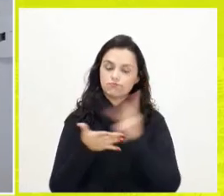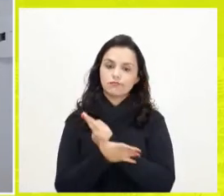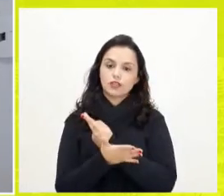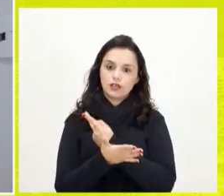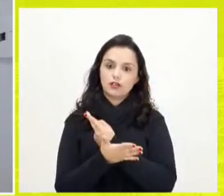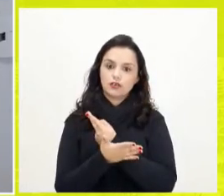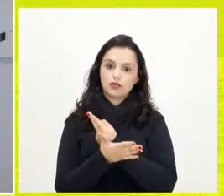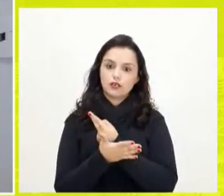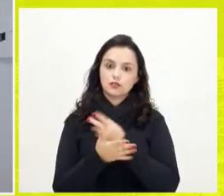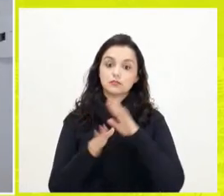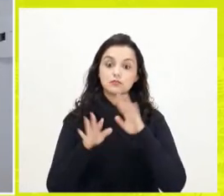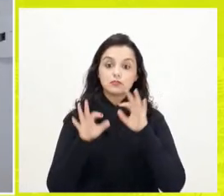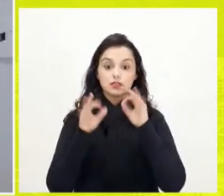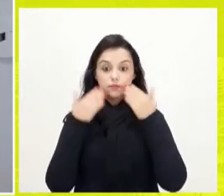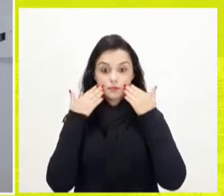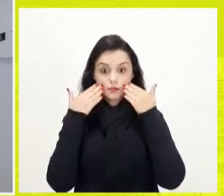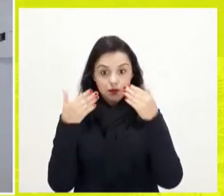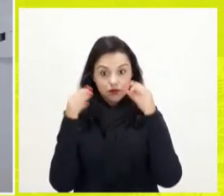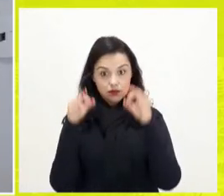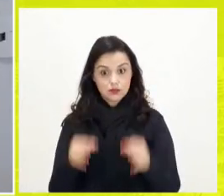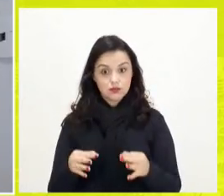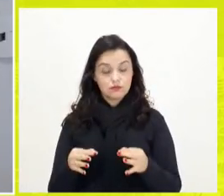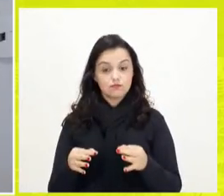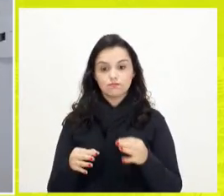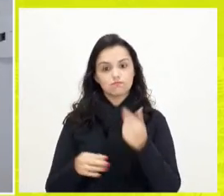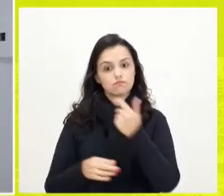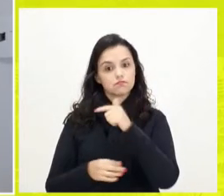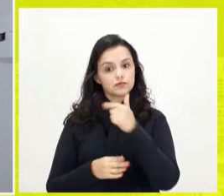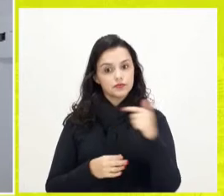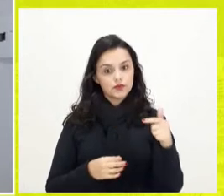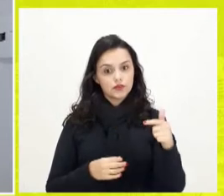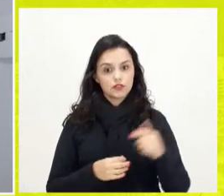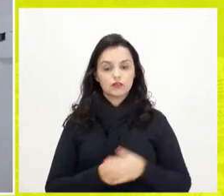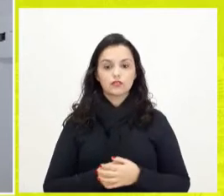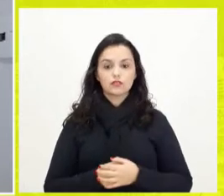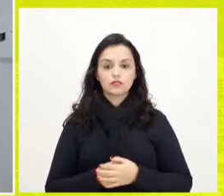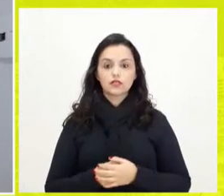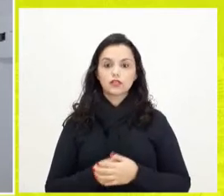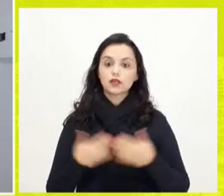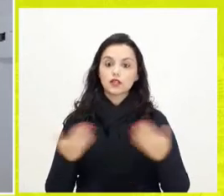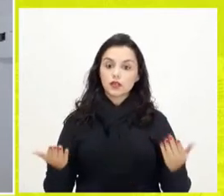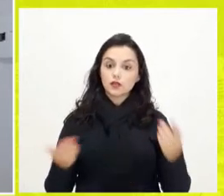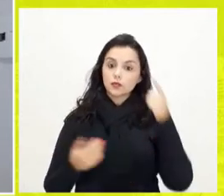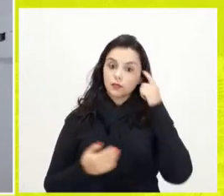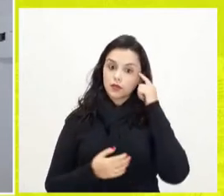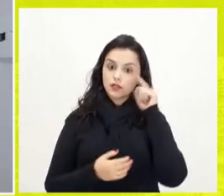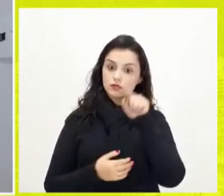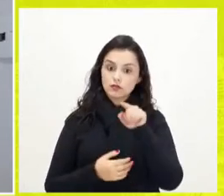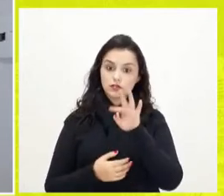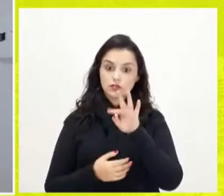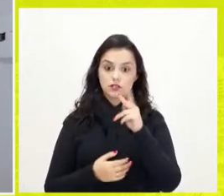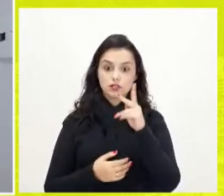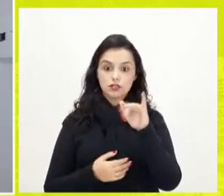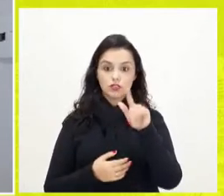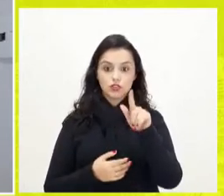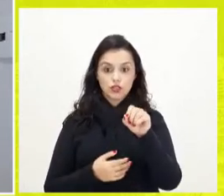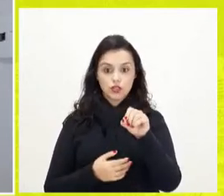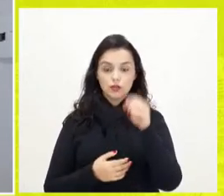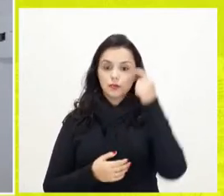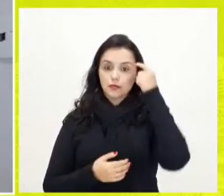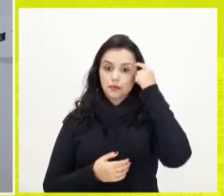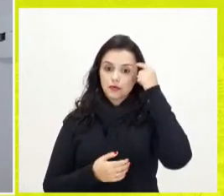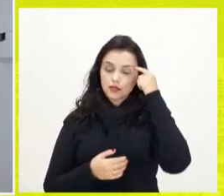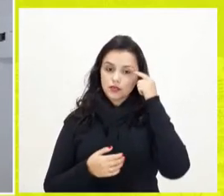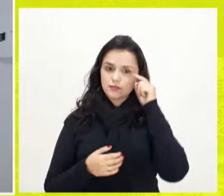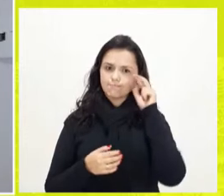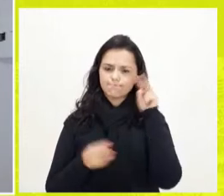proved that there were there was fraud in the electronic uh